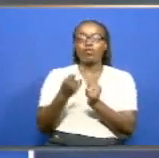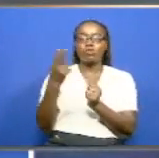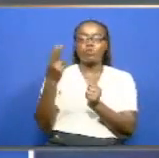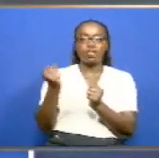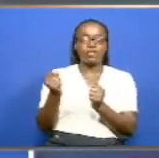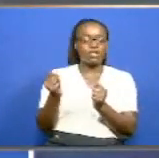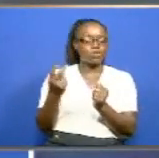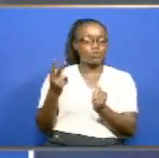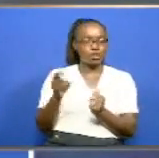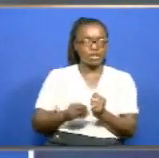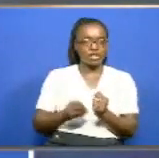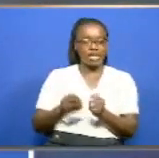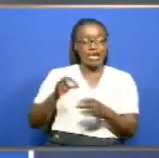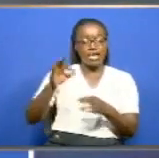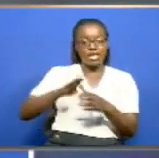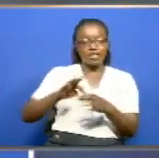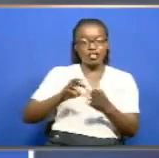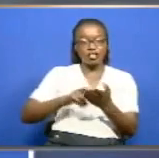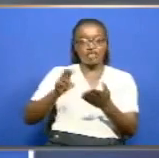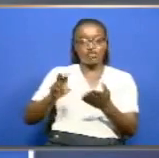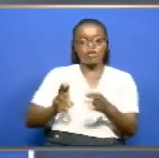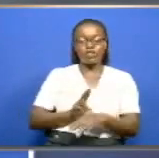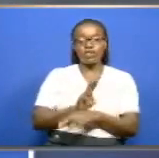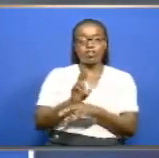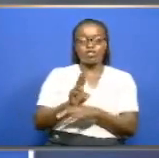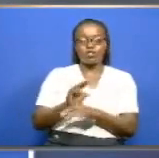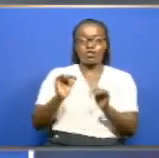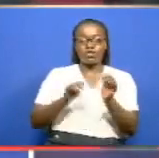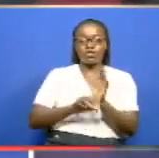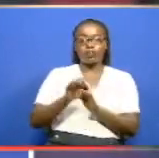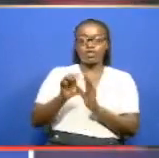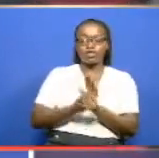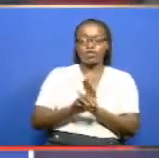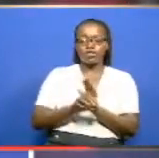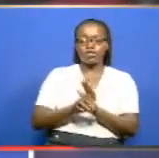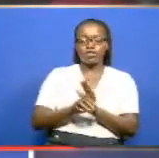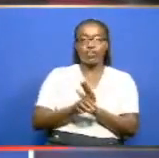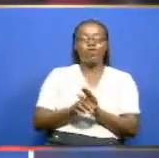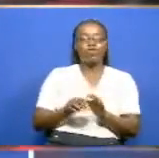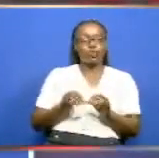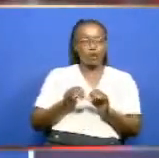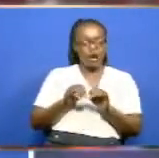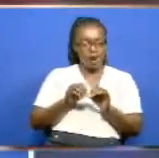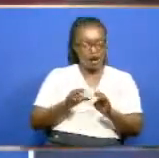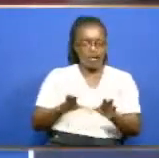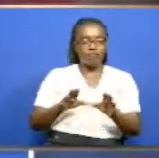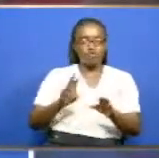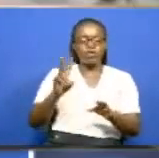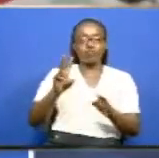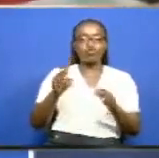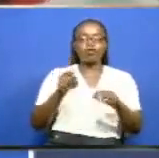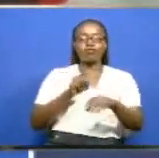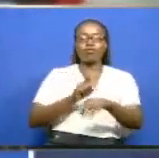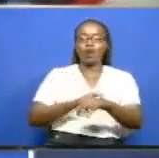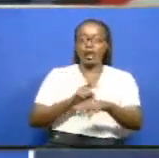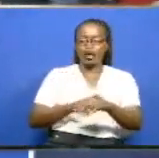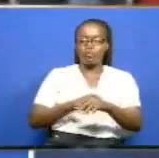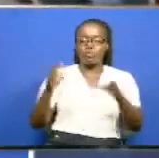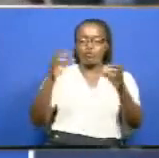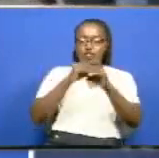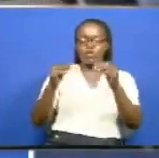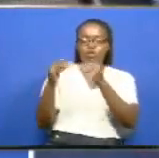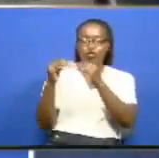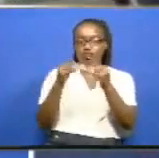The president is taking advantage of a new constitution to circumvent a two-term presidential limit. And